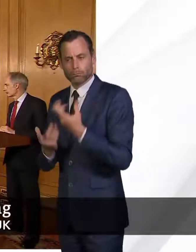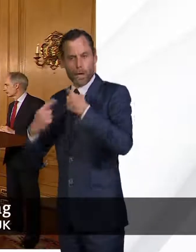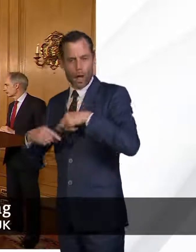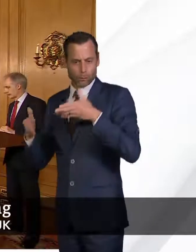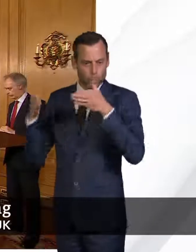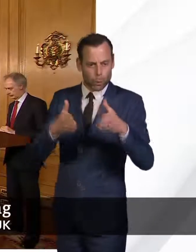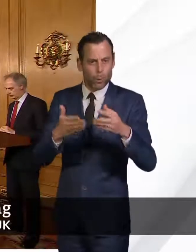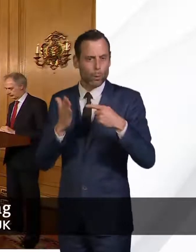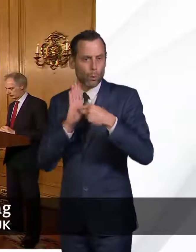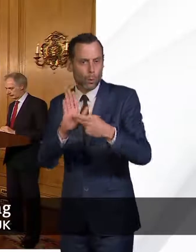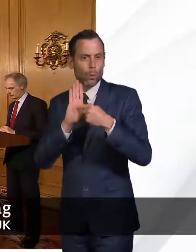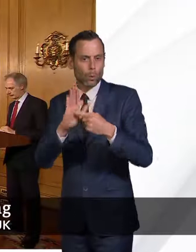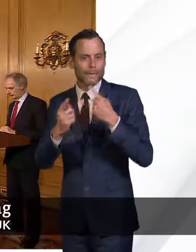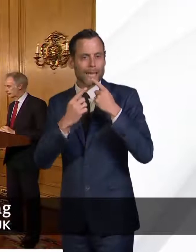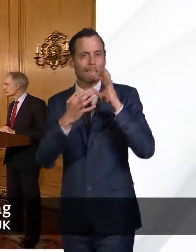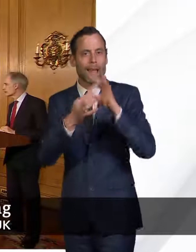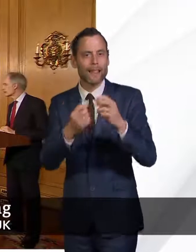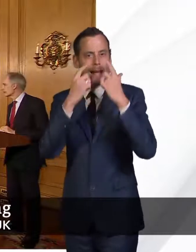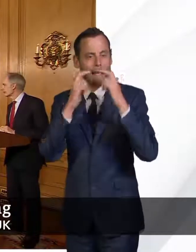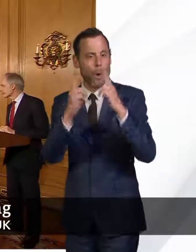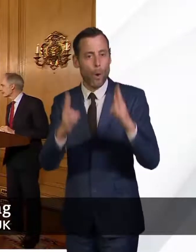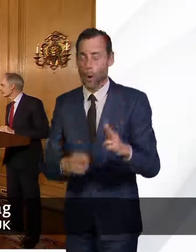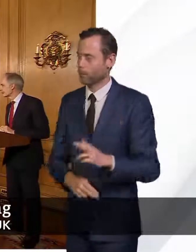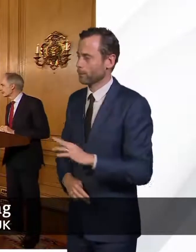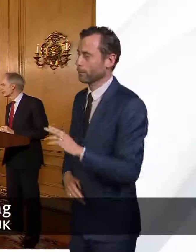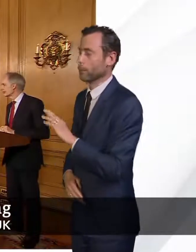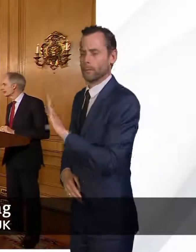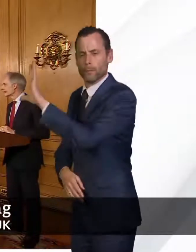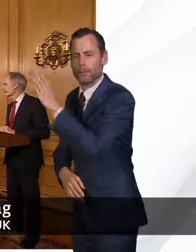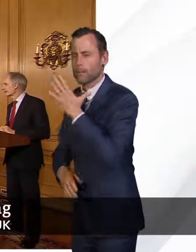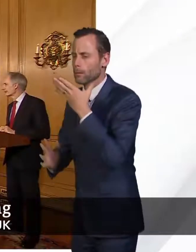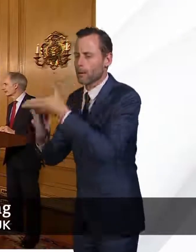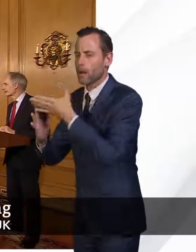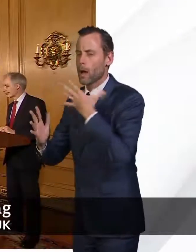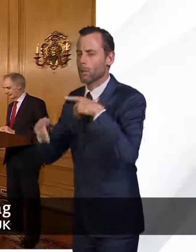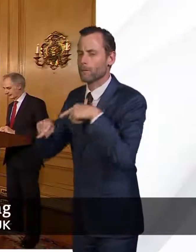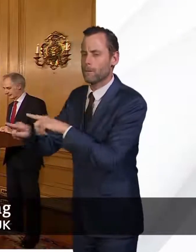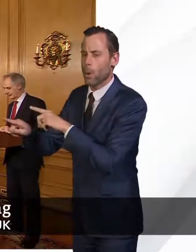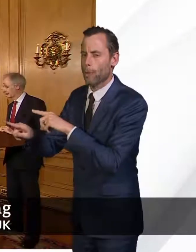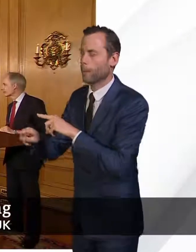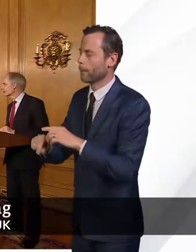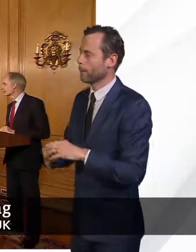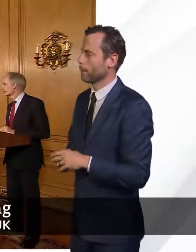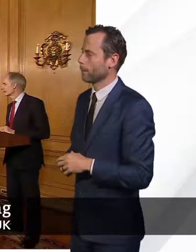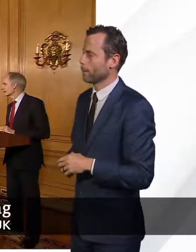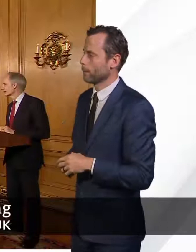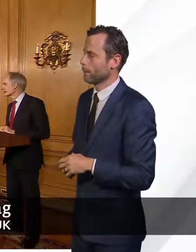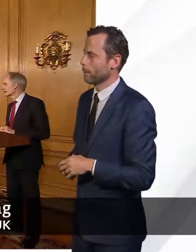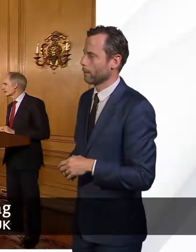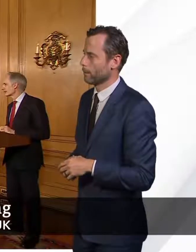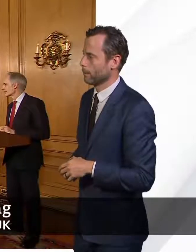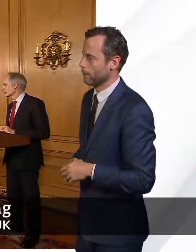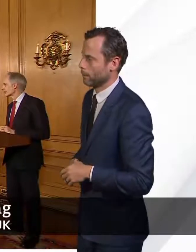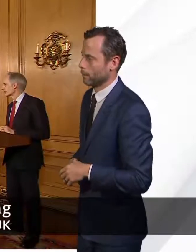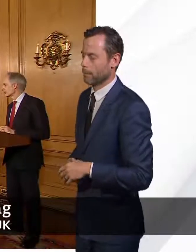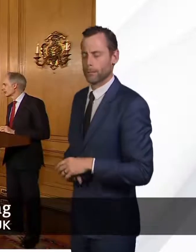Thanks. Ben Kentish from LBC. Can I just have a follow-up, please? Yes, of course, Nick. Sorry, I'm so sorry. No problem. A lot of people have died